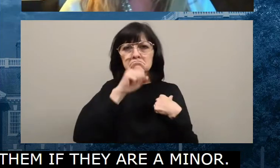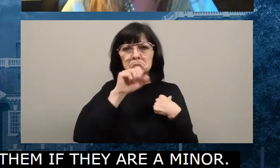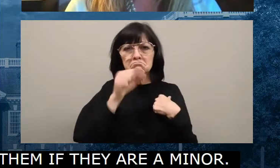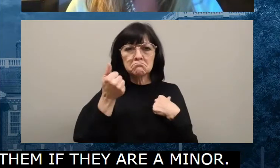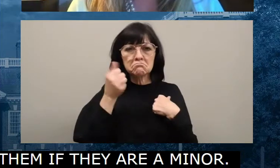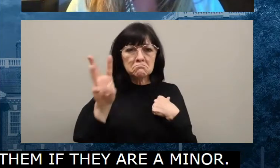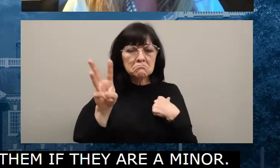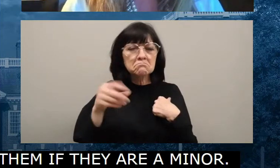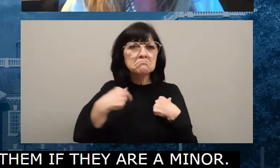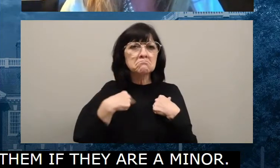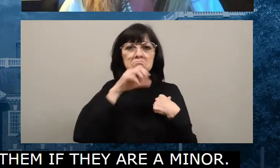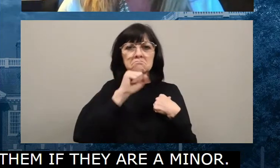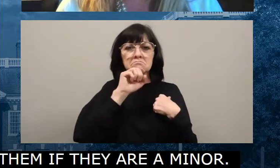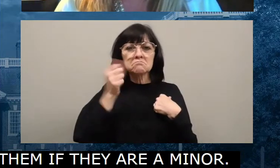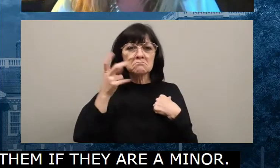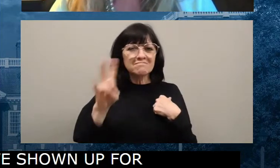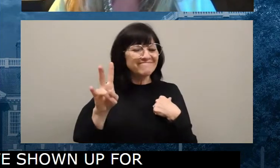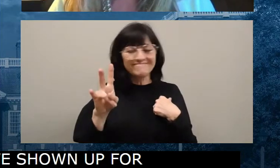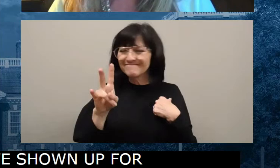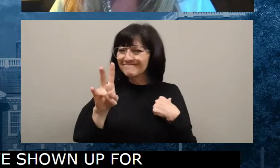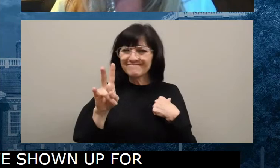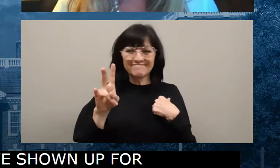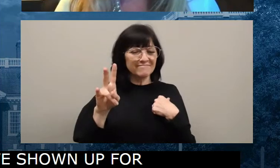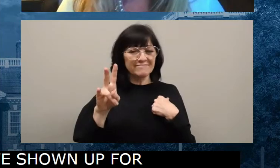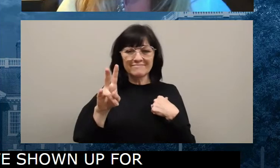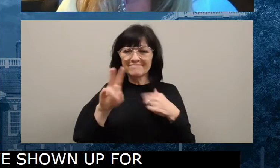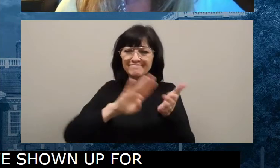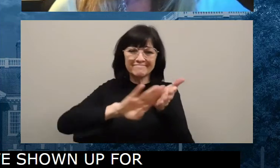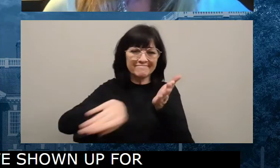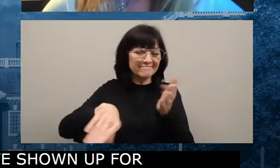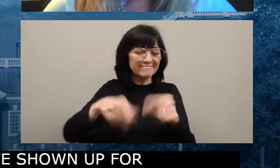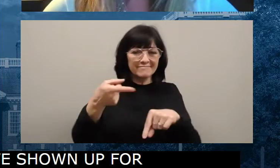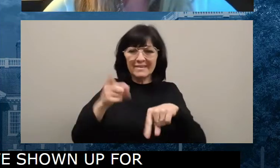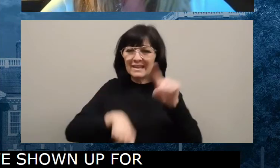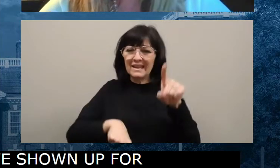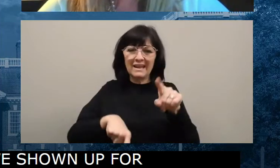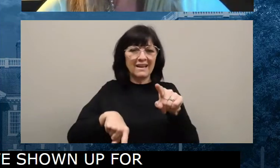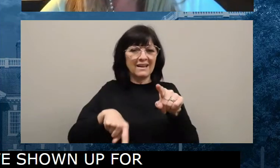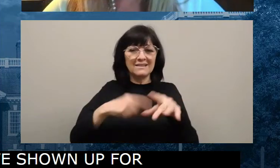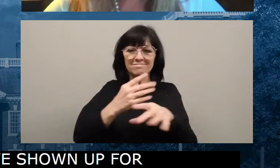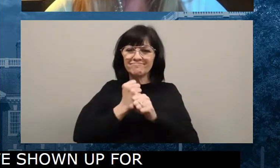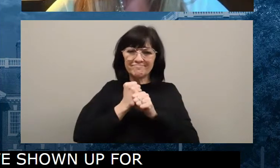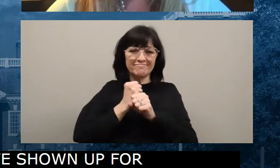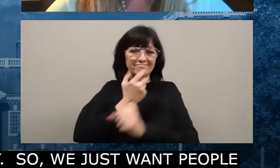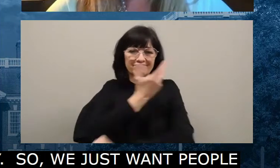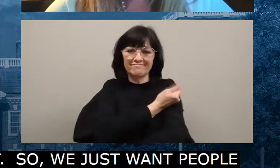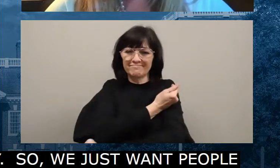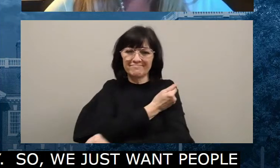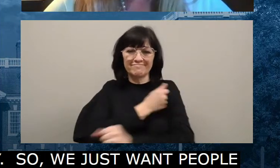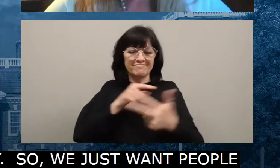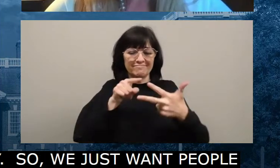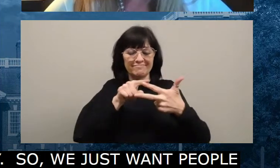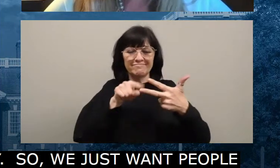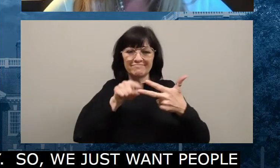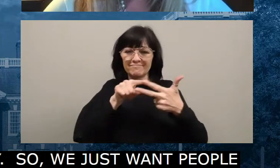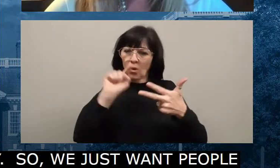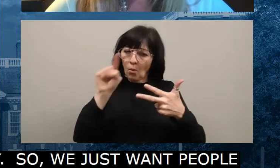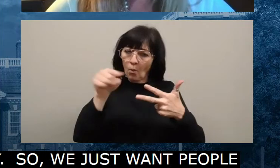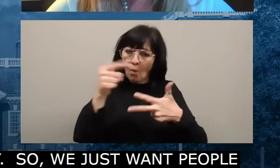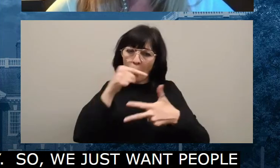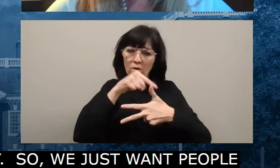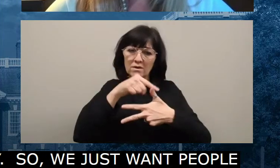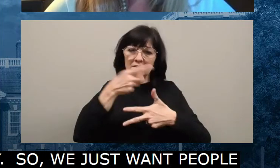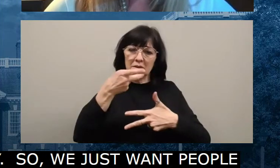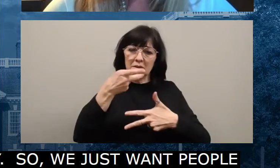been turned away. So we just want people to keep that in mind. The other thing, just want to give people a reminder who